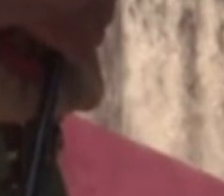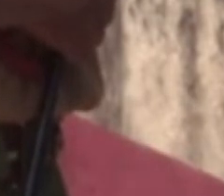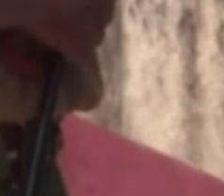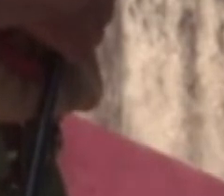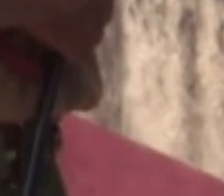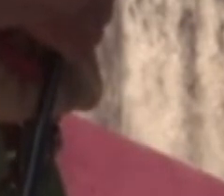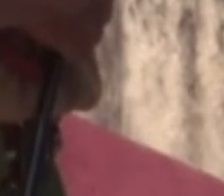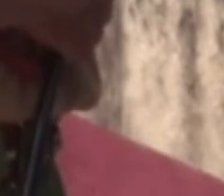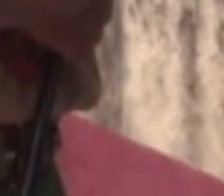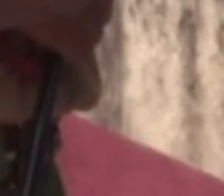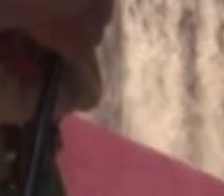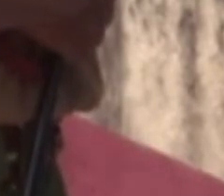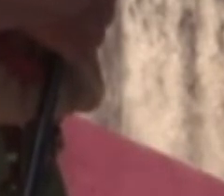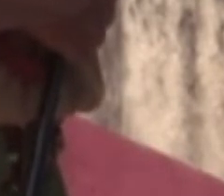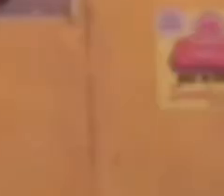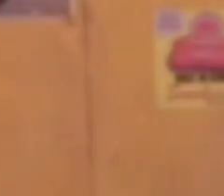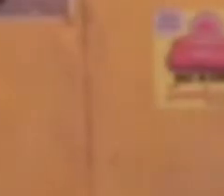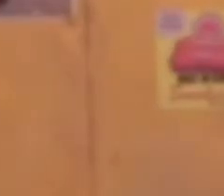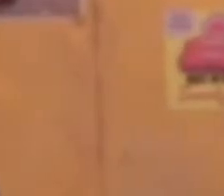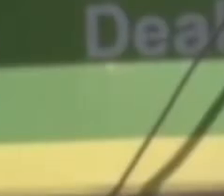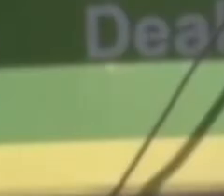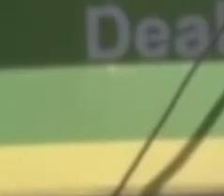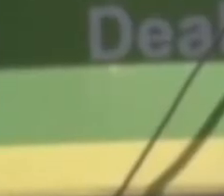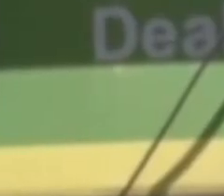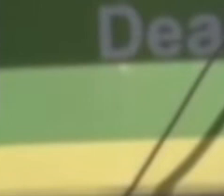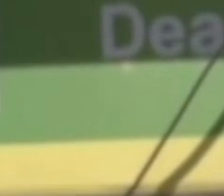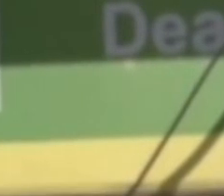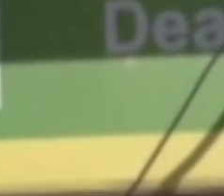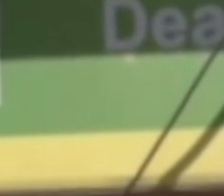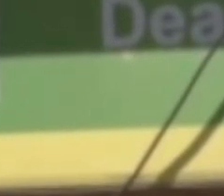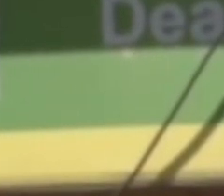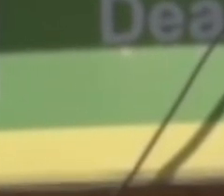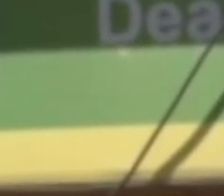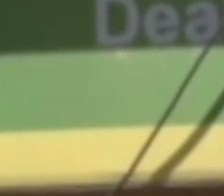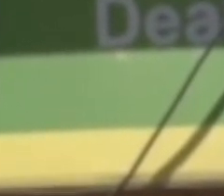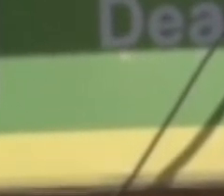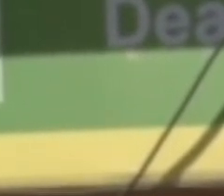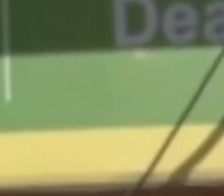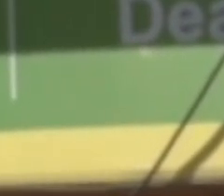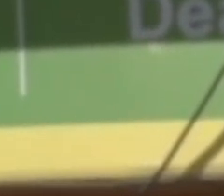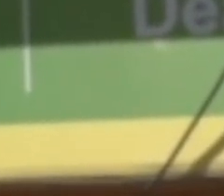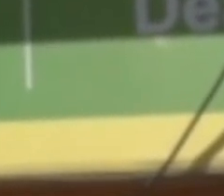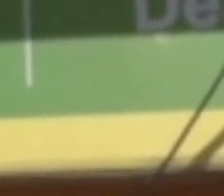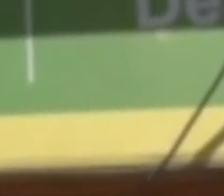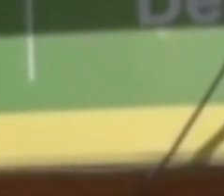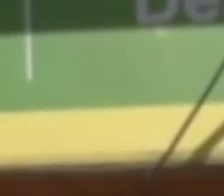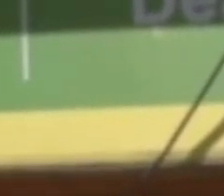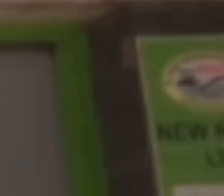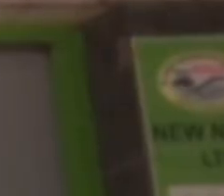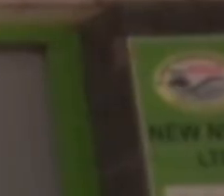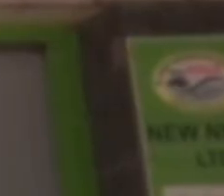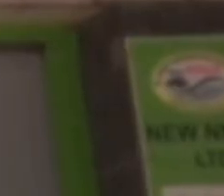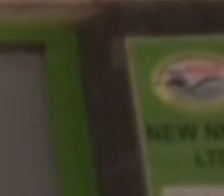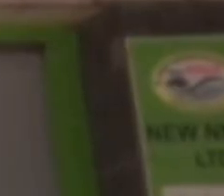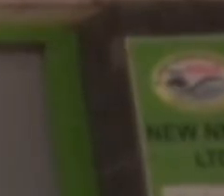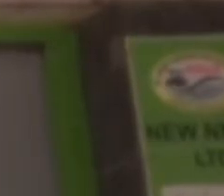mgeni wetu katika police stations ambao tuko nazo. The chairman of Matatu Operators in Naivasha, Stephen Mungai, said that they had no other